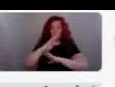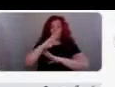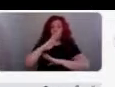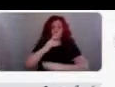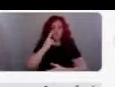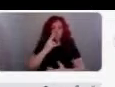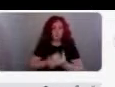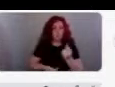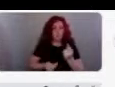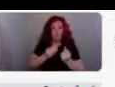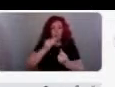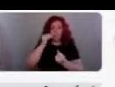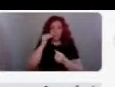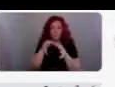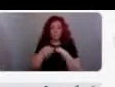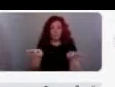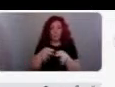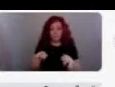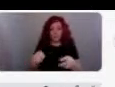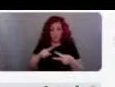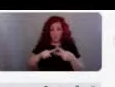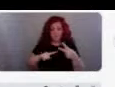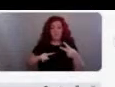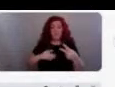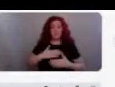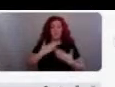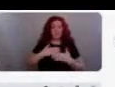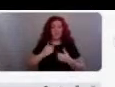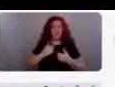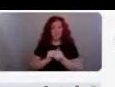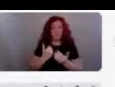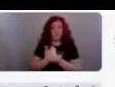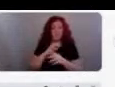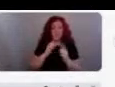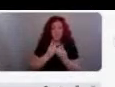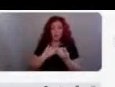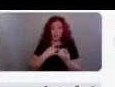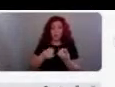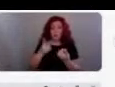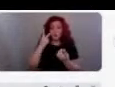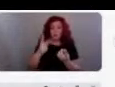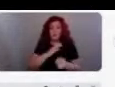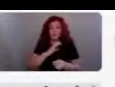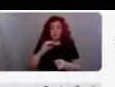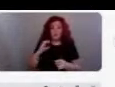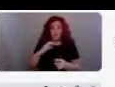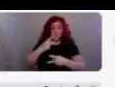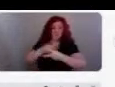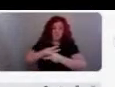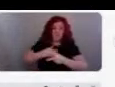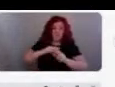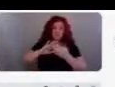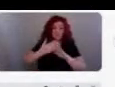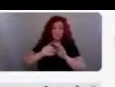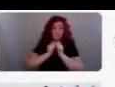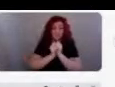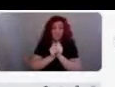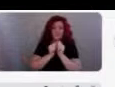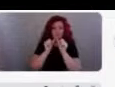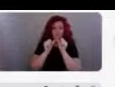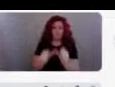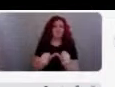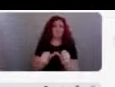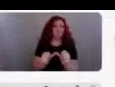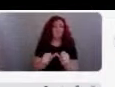languages i am happy with my new district and would like to see the commission keep my community together so that we can continue to